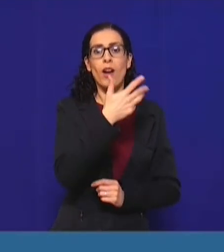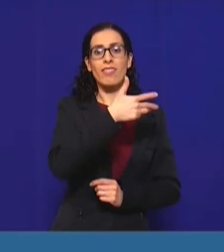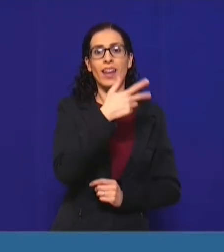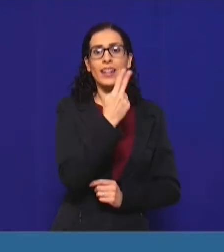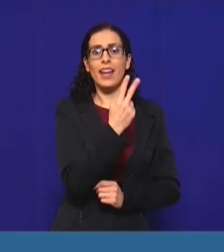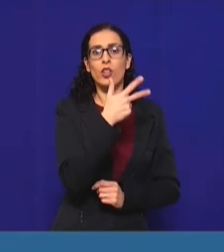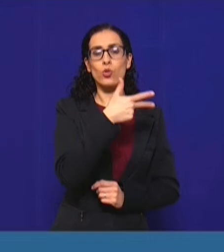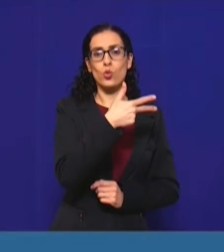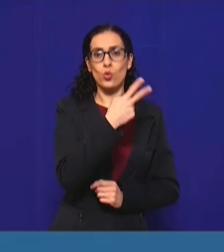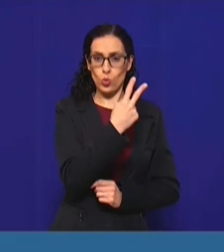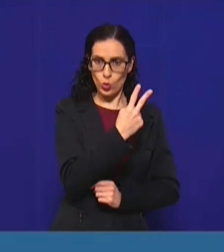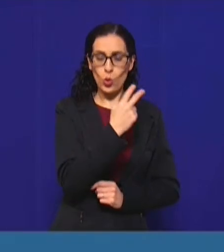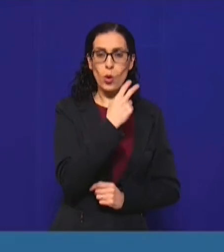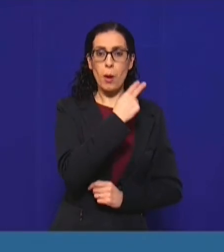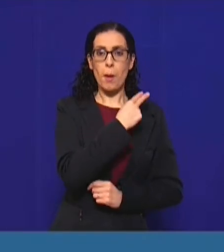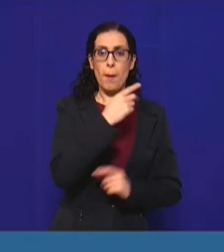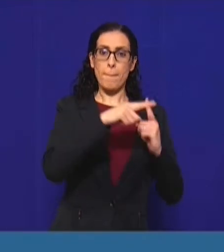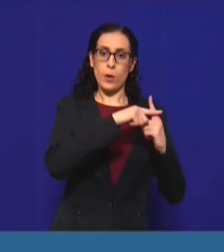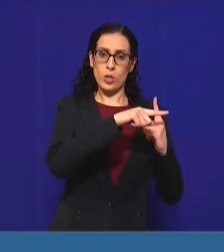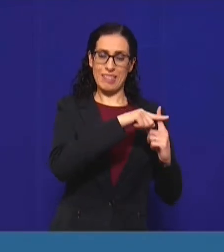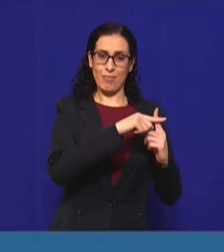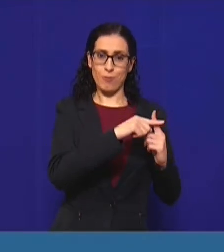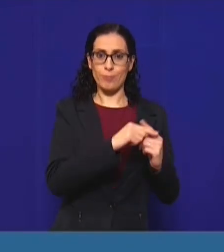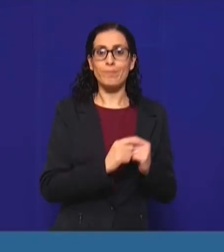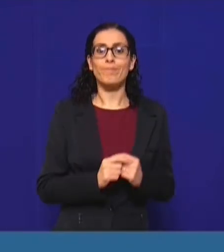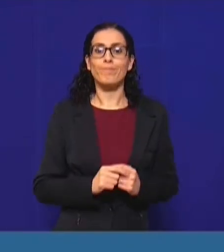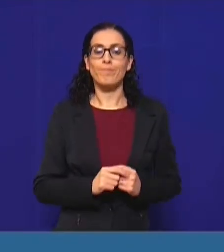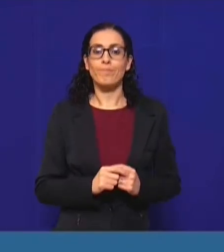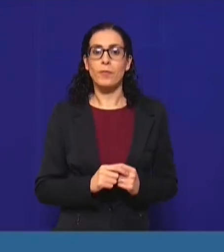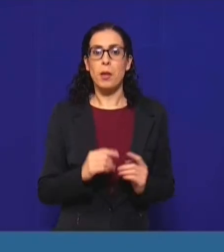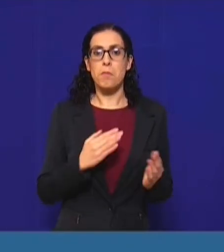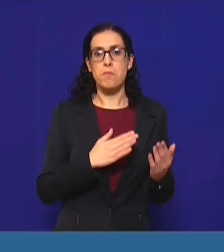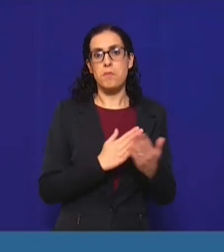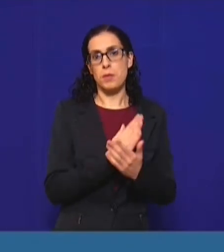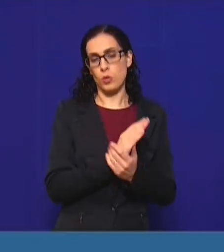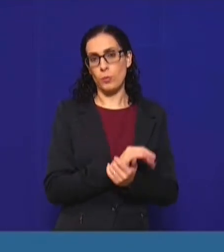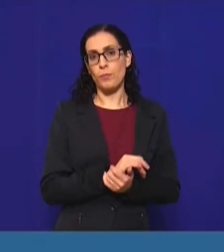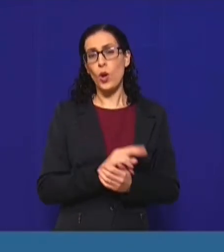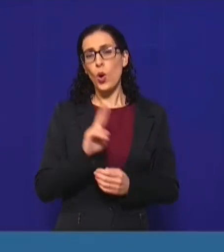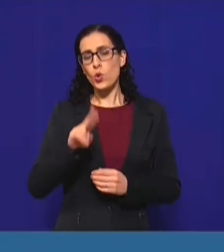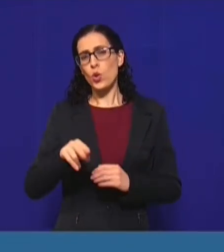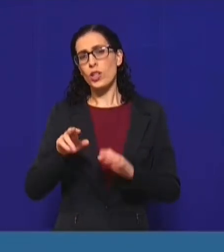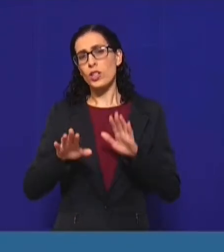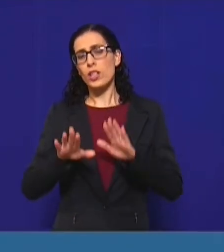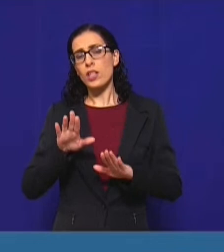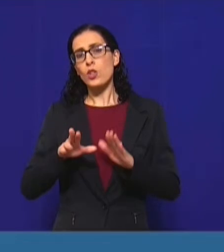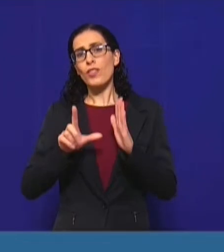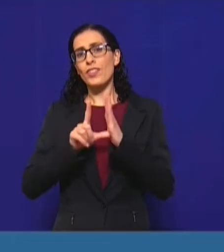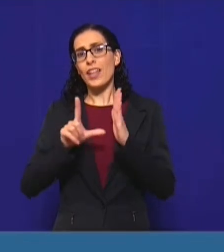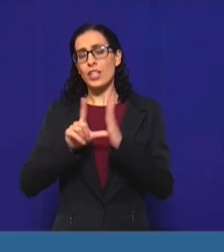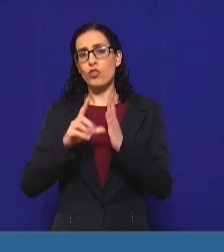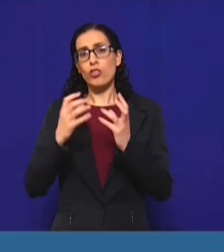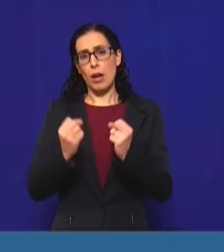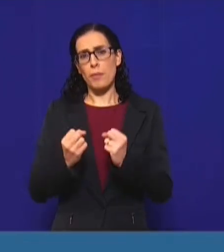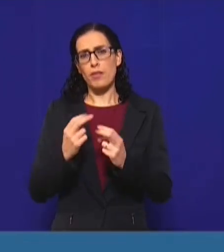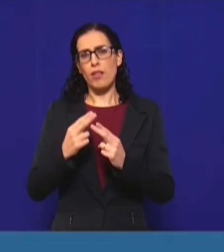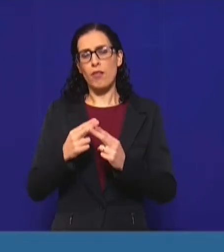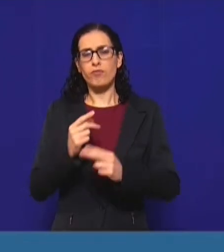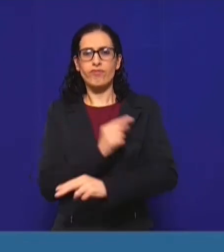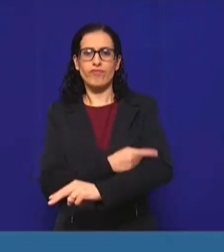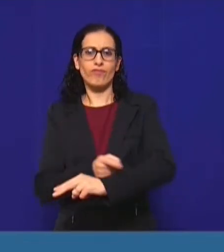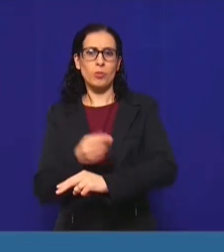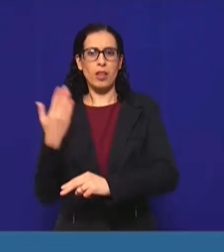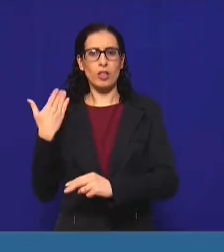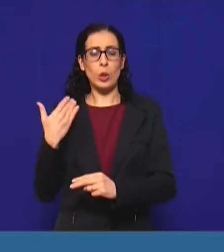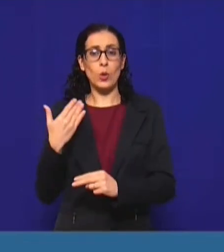21,982. Tajb nfakkarkom li aħna wkoll skont l-avviż legali li ħareġ ftit ġimgħat ilu, aħna bdejna wkoll